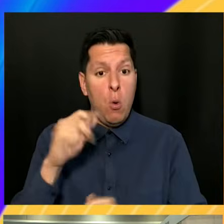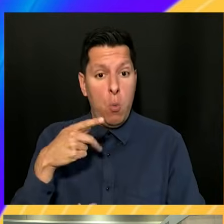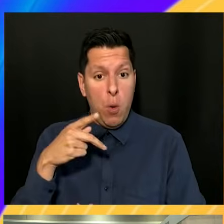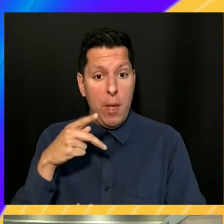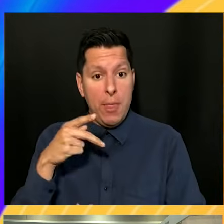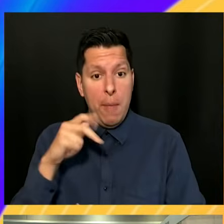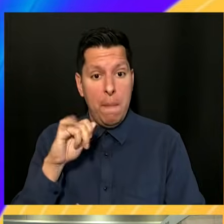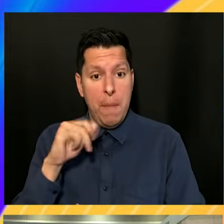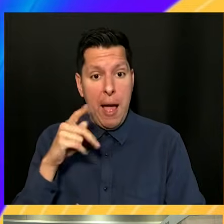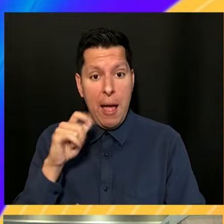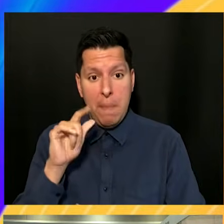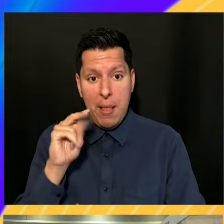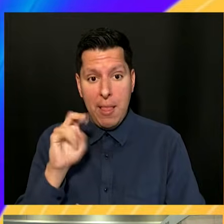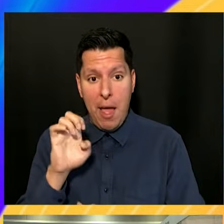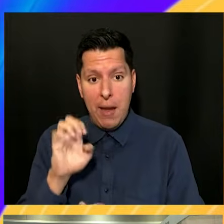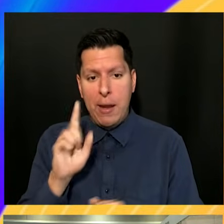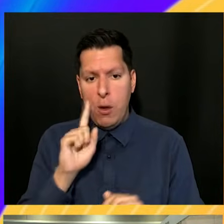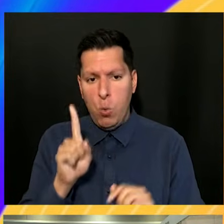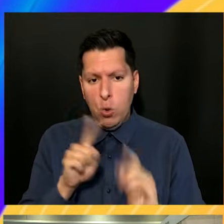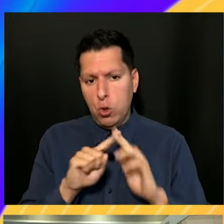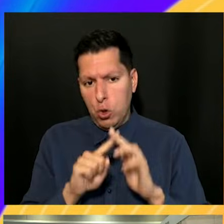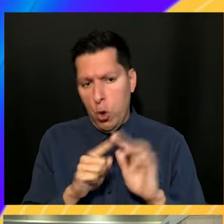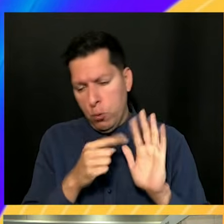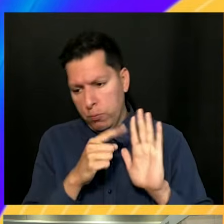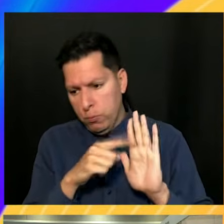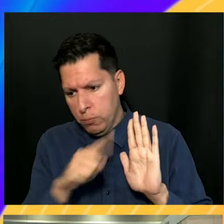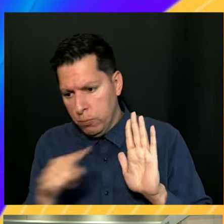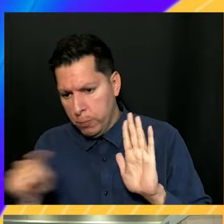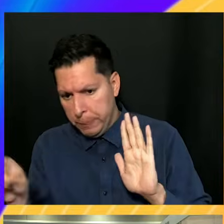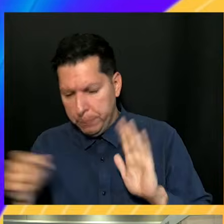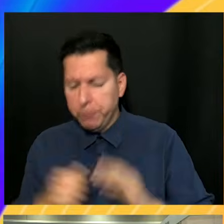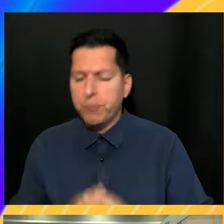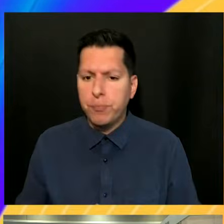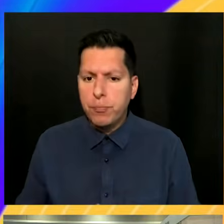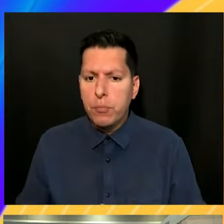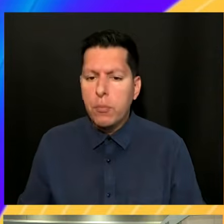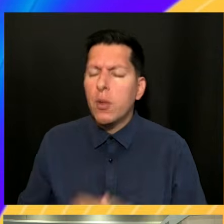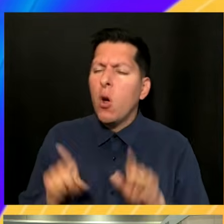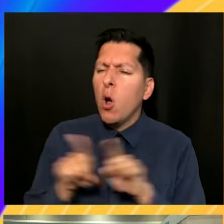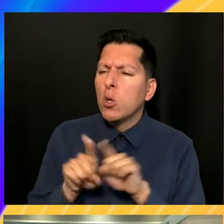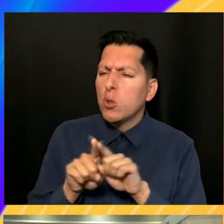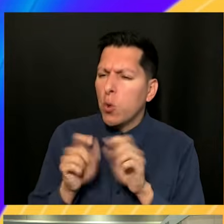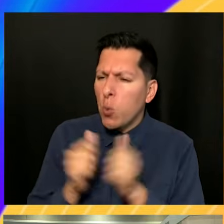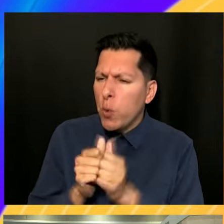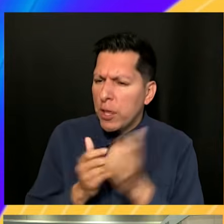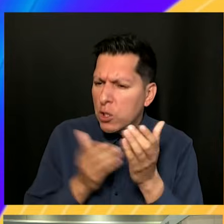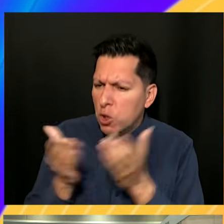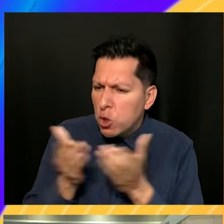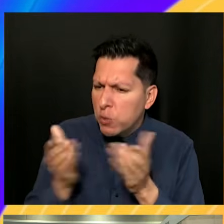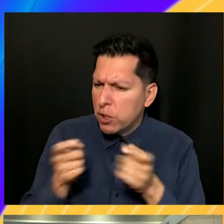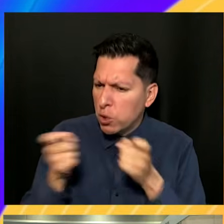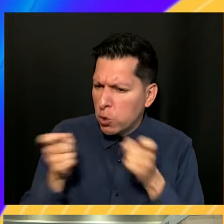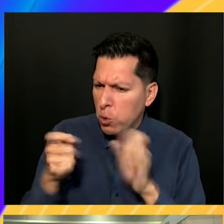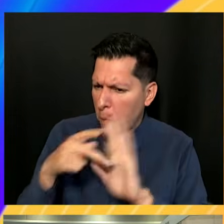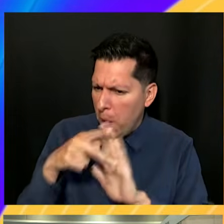Sure. And similarly, you showed the service control policies, and you showed a really good example of an S3 one not being able